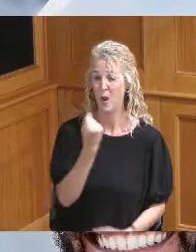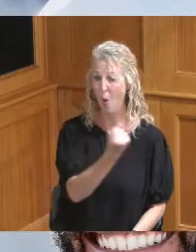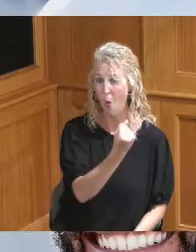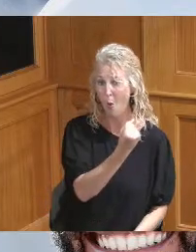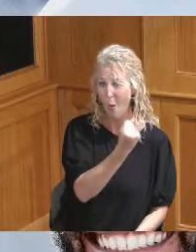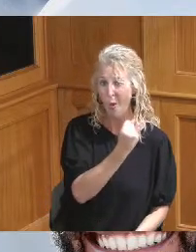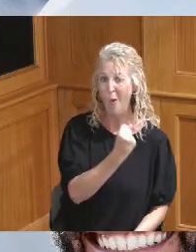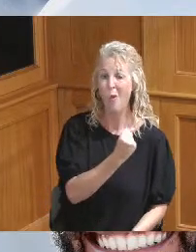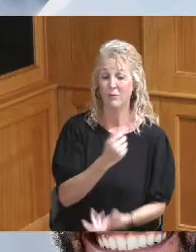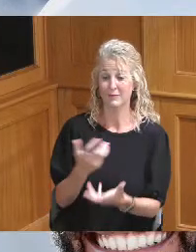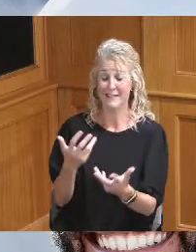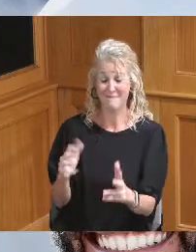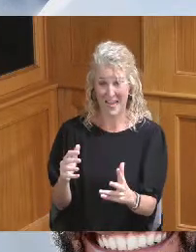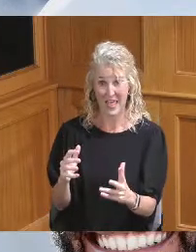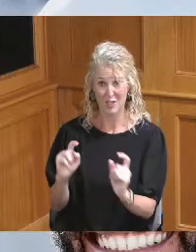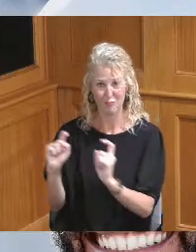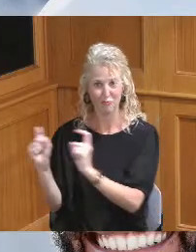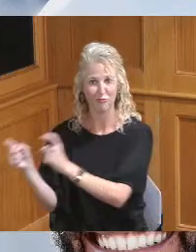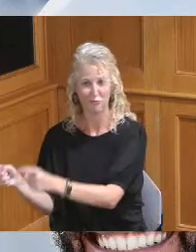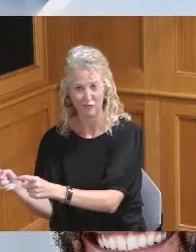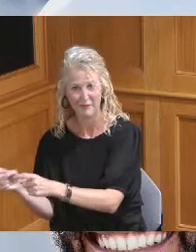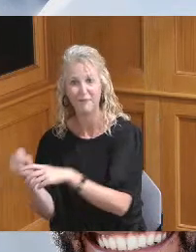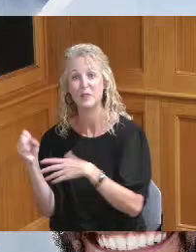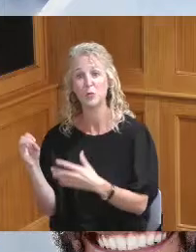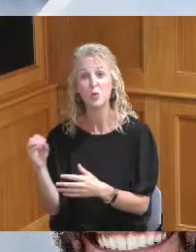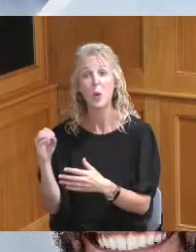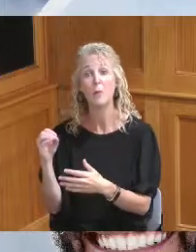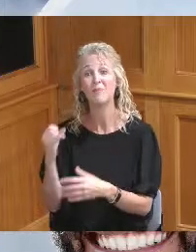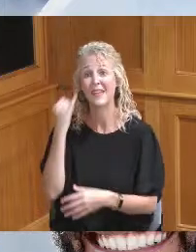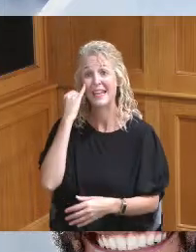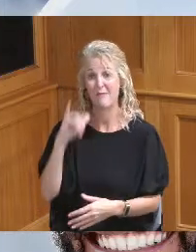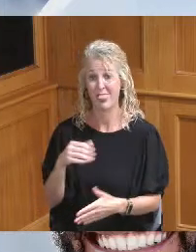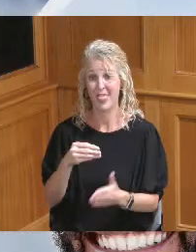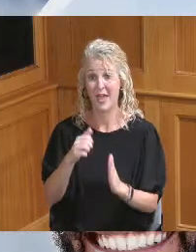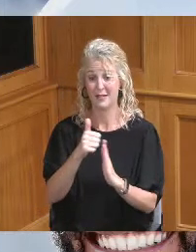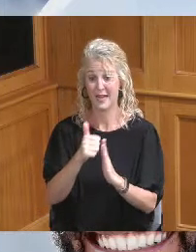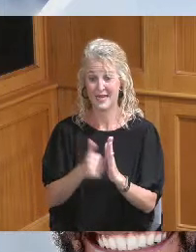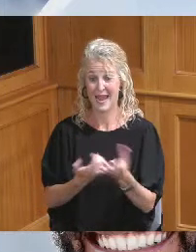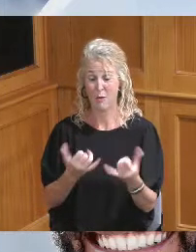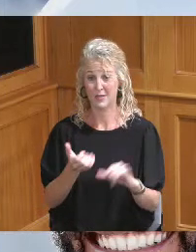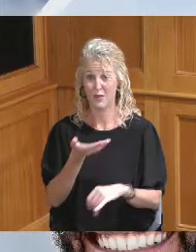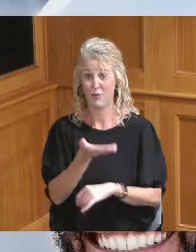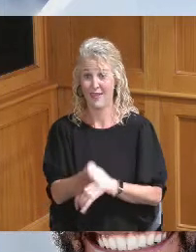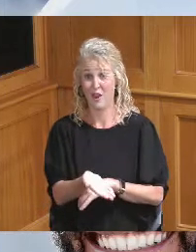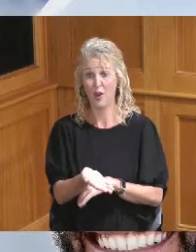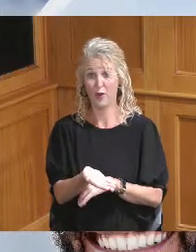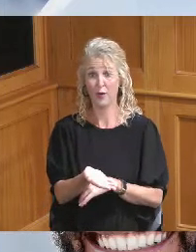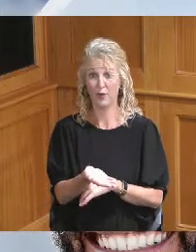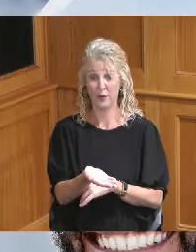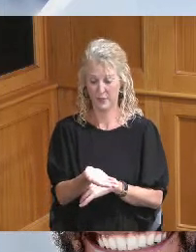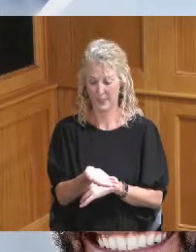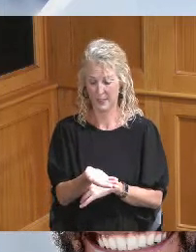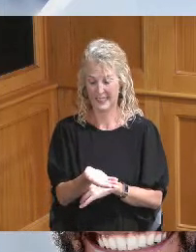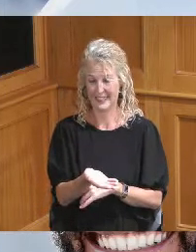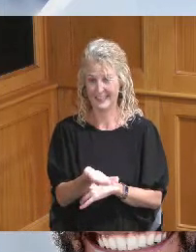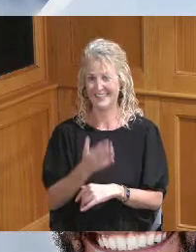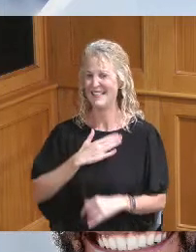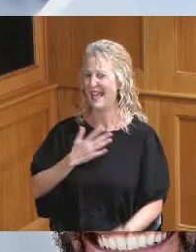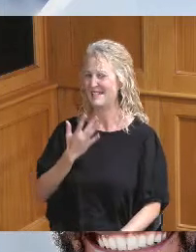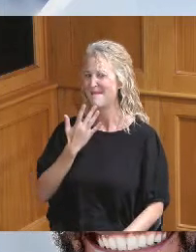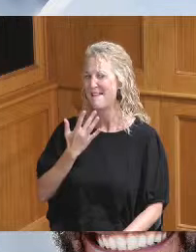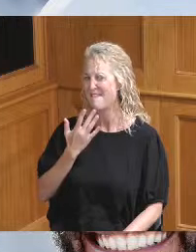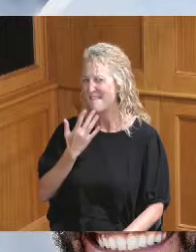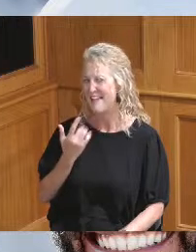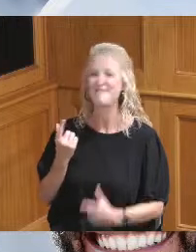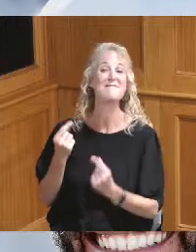the stipend. If they haven't exhausted that stipend during the course of the program, that is certainly my favorite way